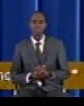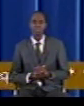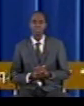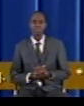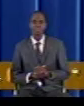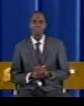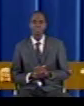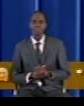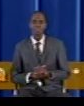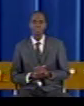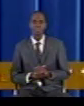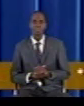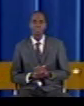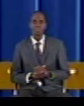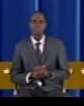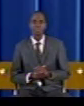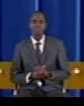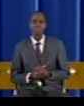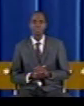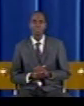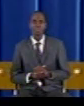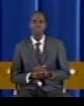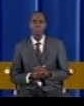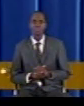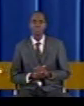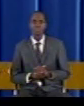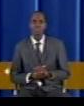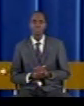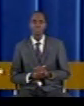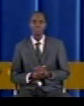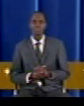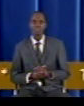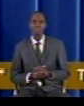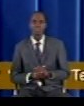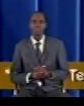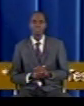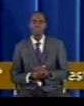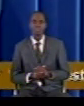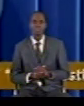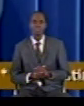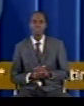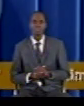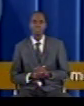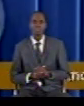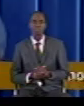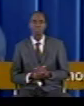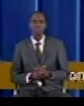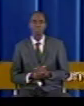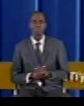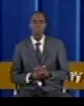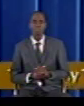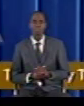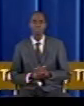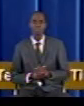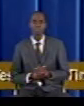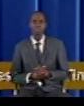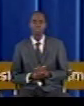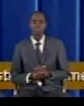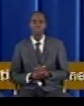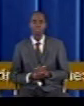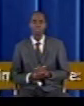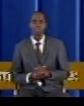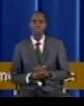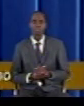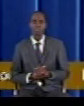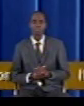so decked, you man. Zanza, he goya, Kayangi to my yin by your hair. Man, fetch your son, temple